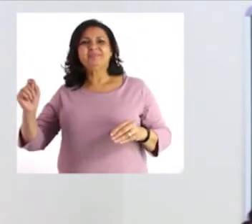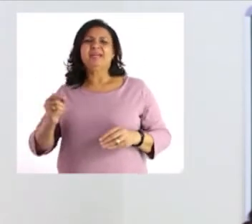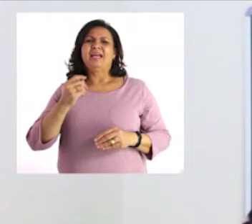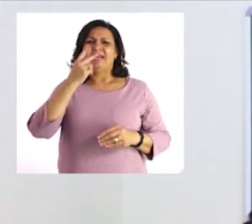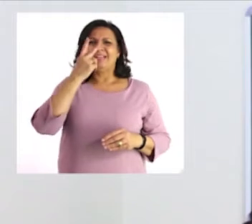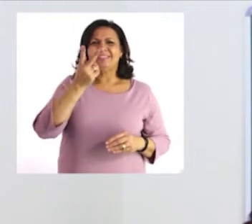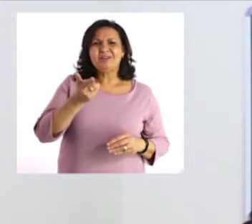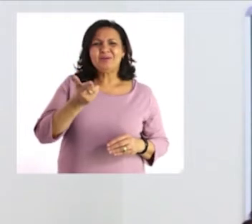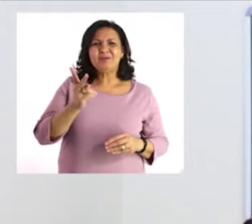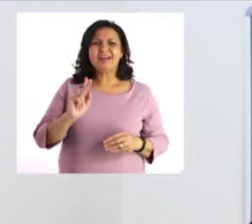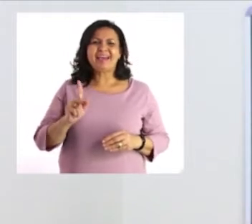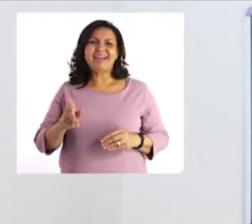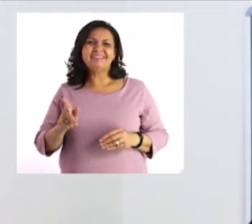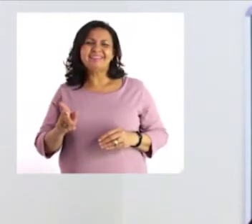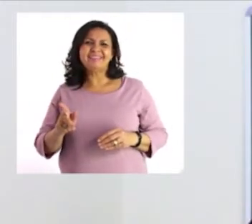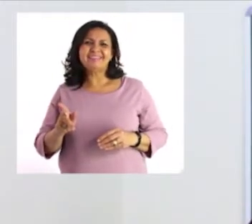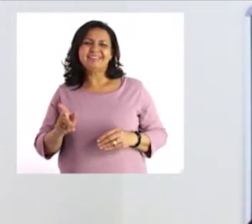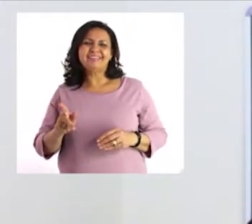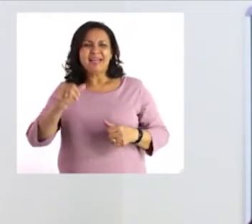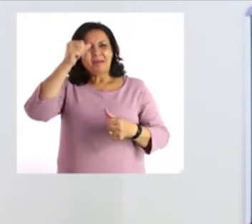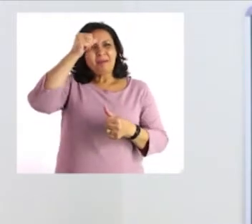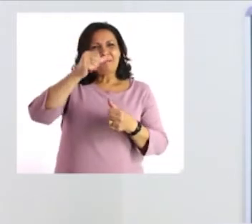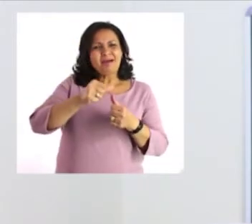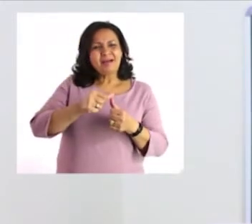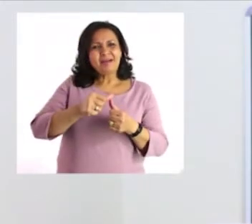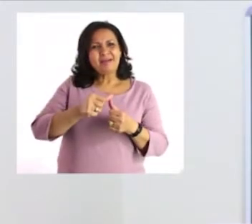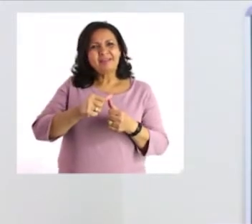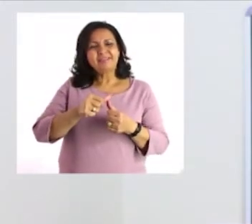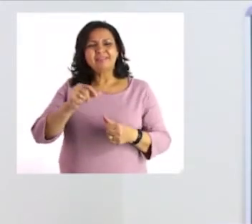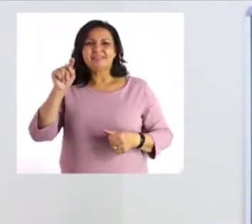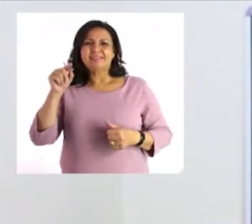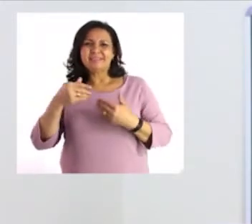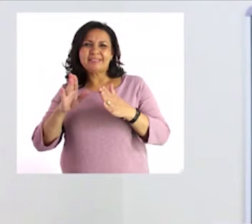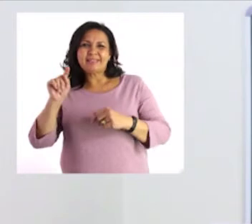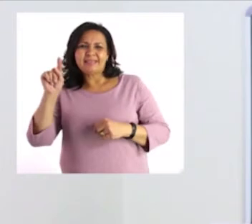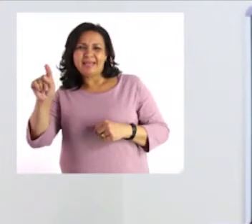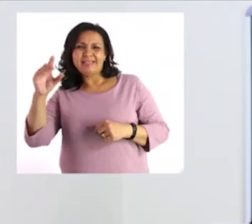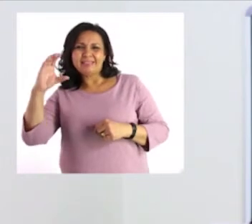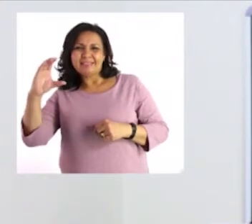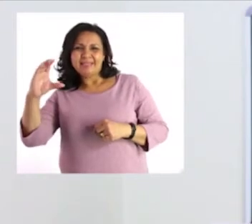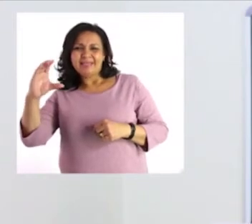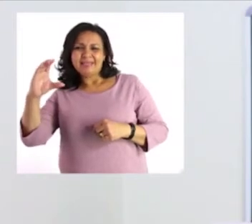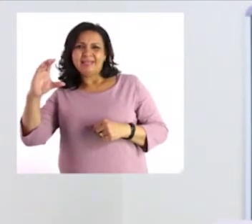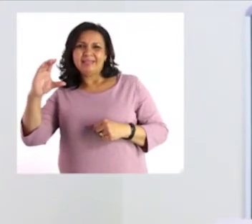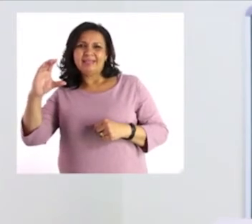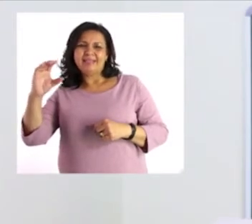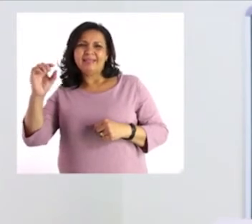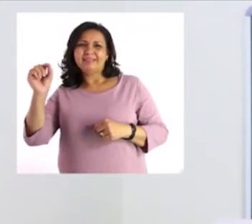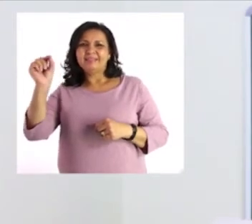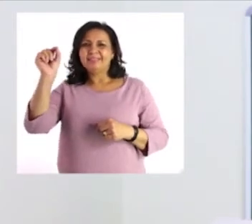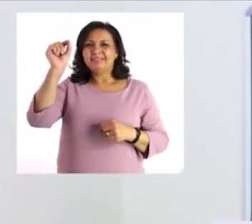again at what letter C is. Remember, we find a spot just below the line and we cruise down